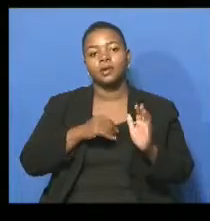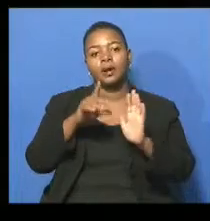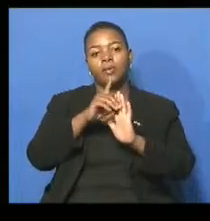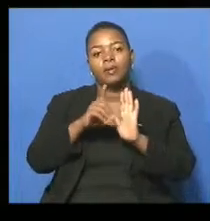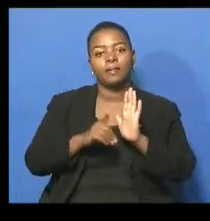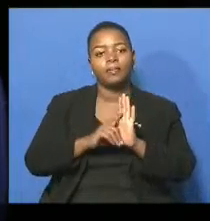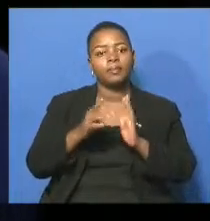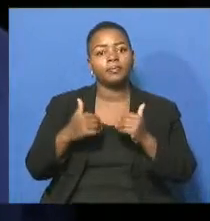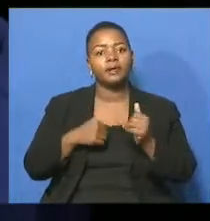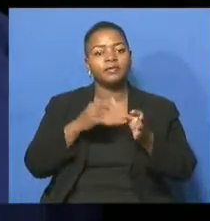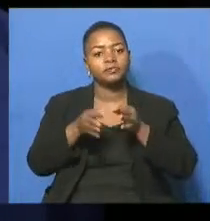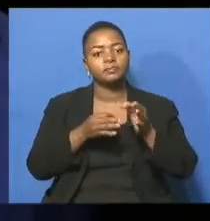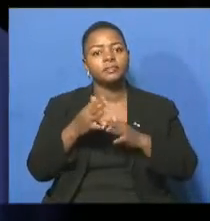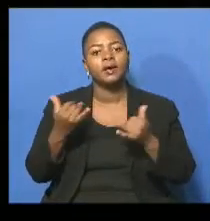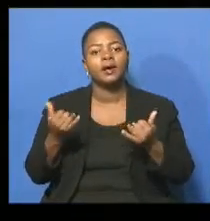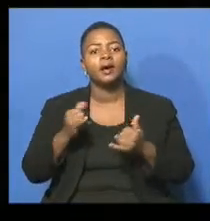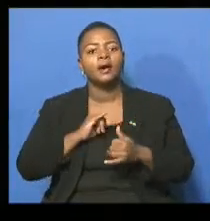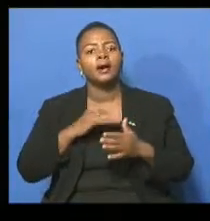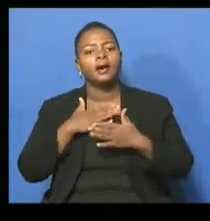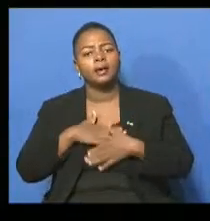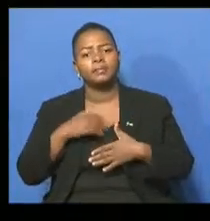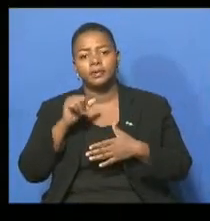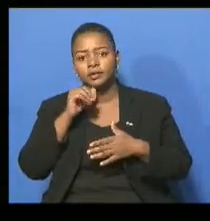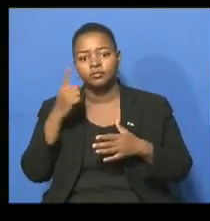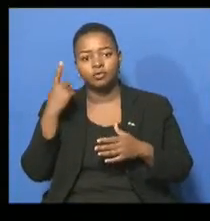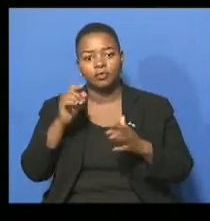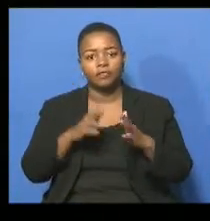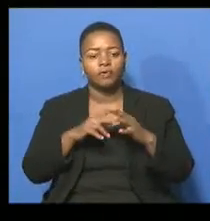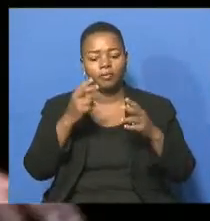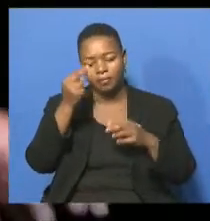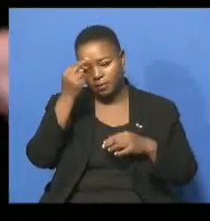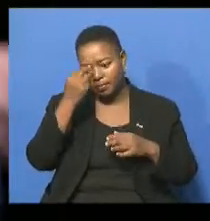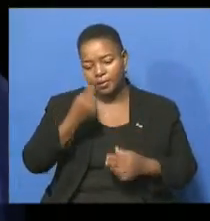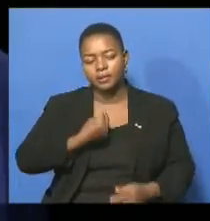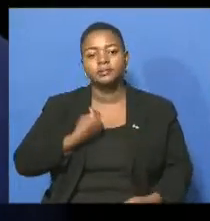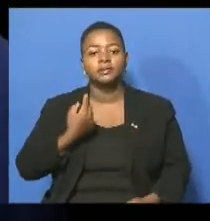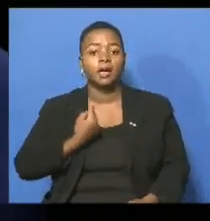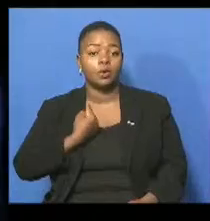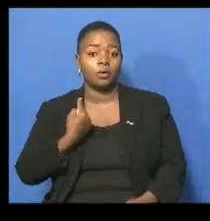I appreciate that it is not a matter for the police to be